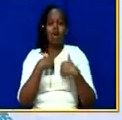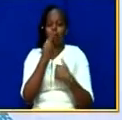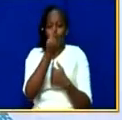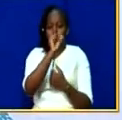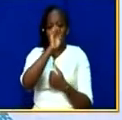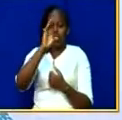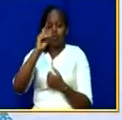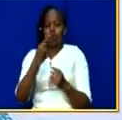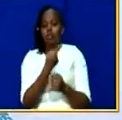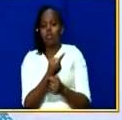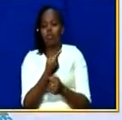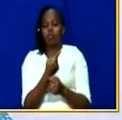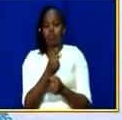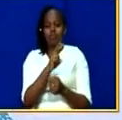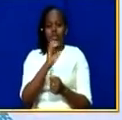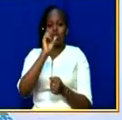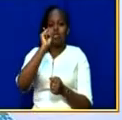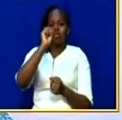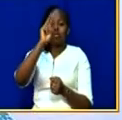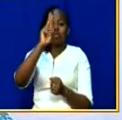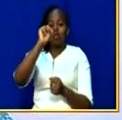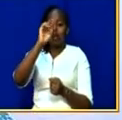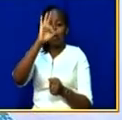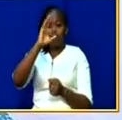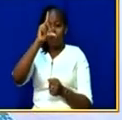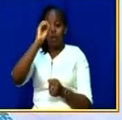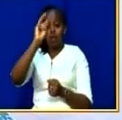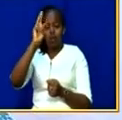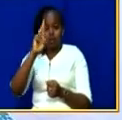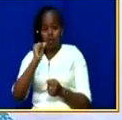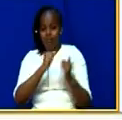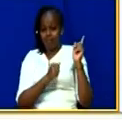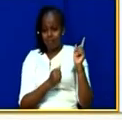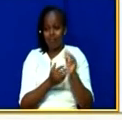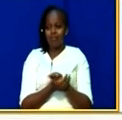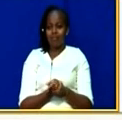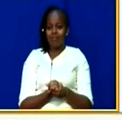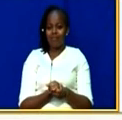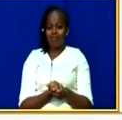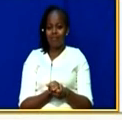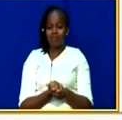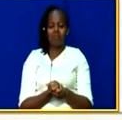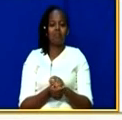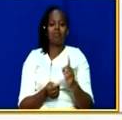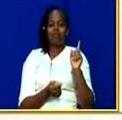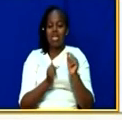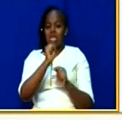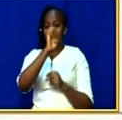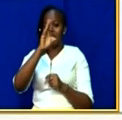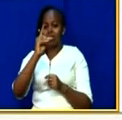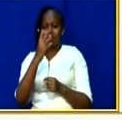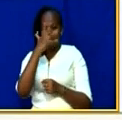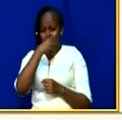just a carrot seed. Look at the sunflower ones. Oh, that's the one I was telling you Those earlier. are the sunflower seeds. Wow. It